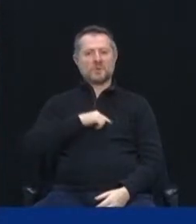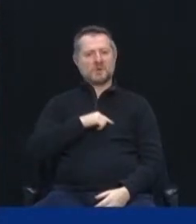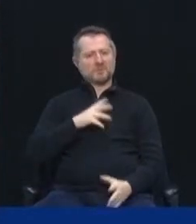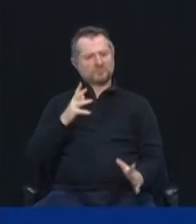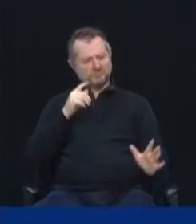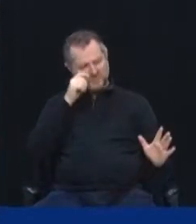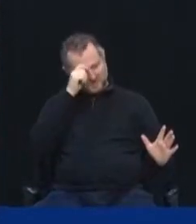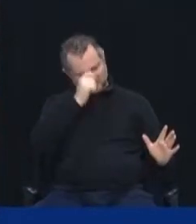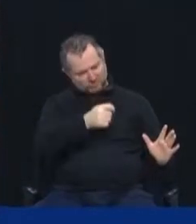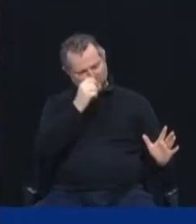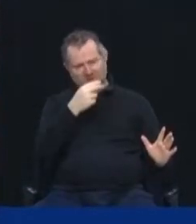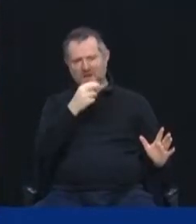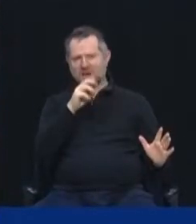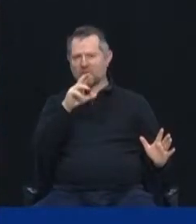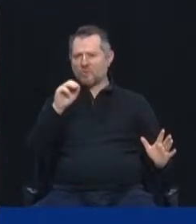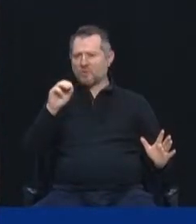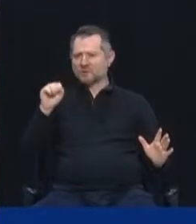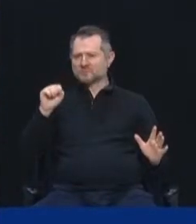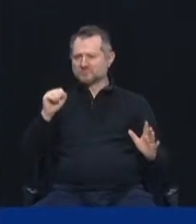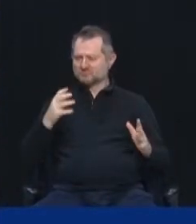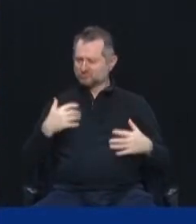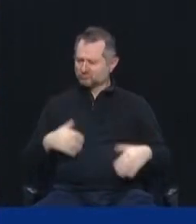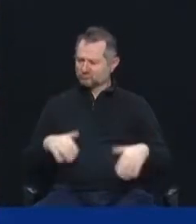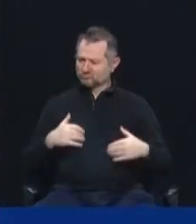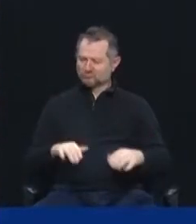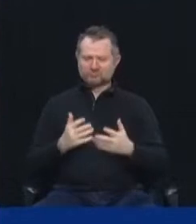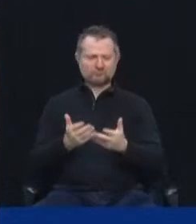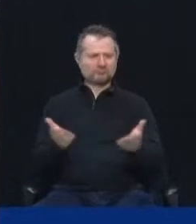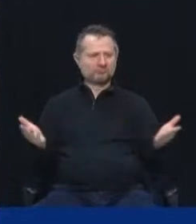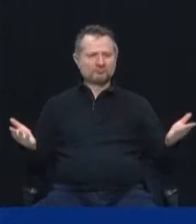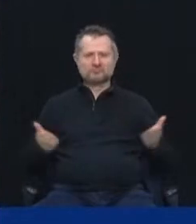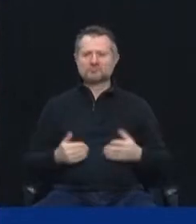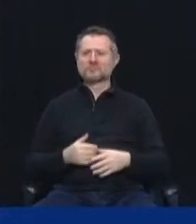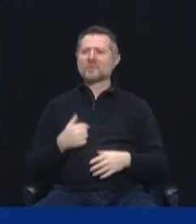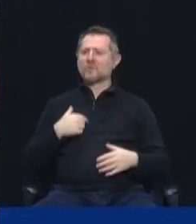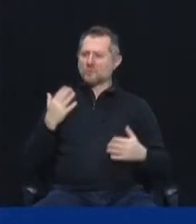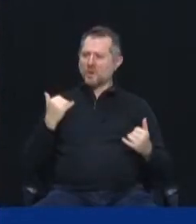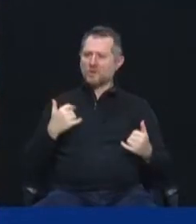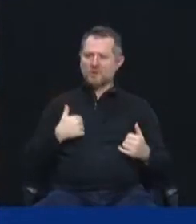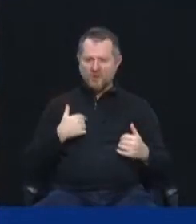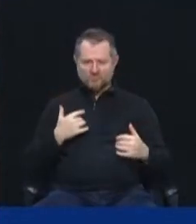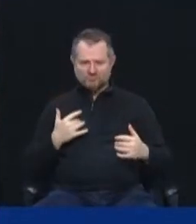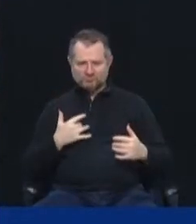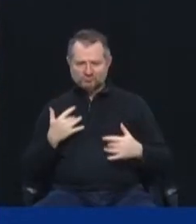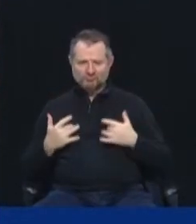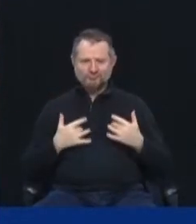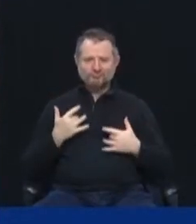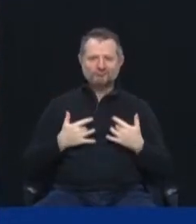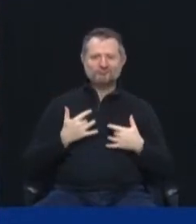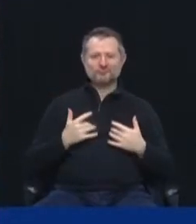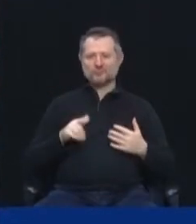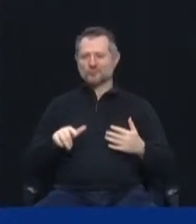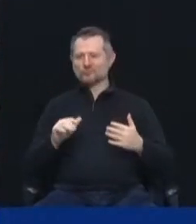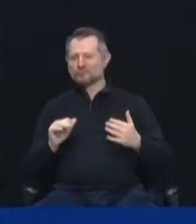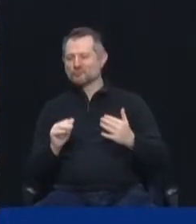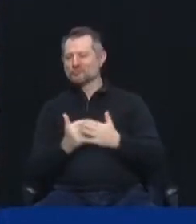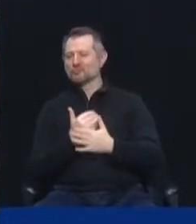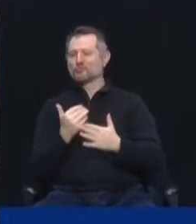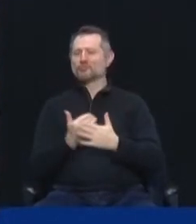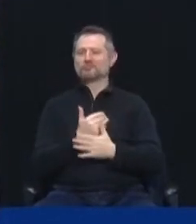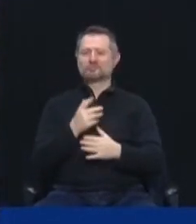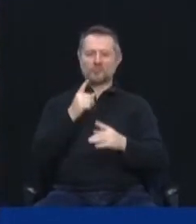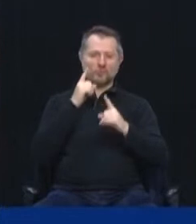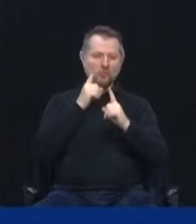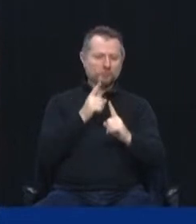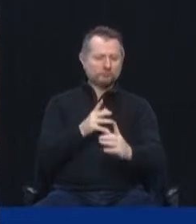That's why I am so enthusiastic about this new targeted approach